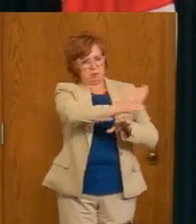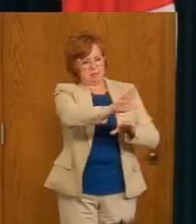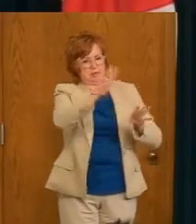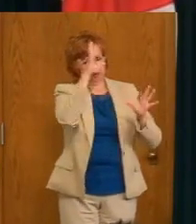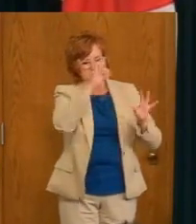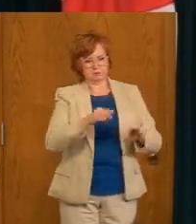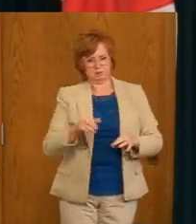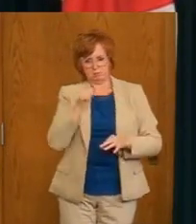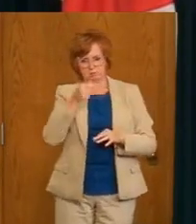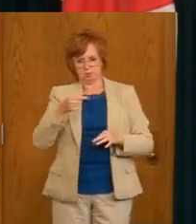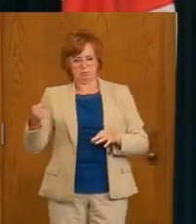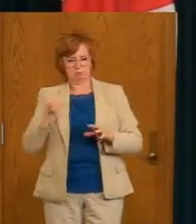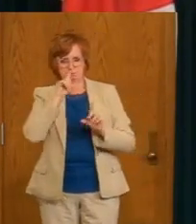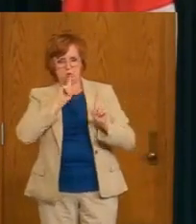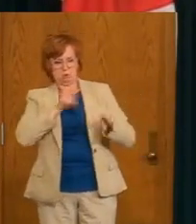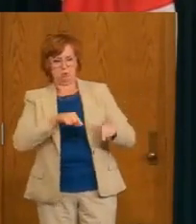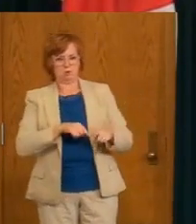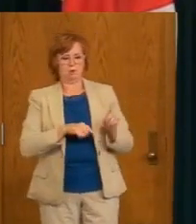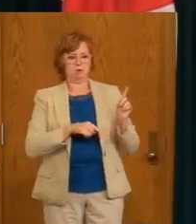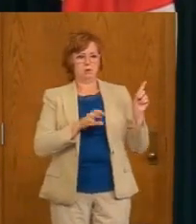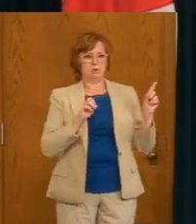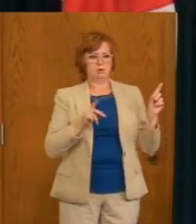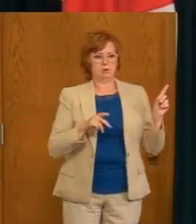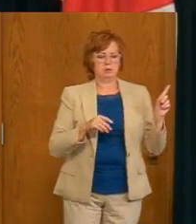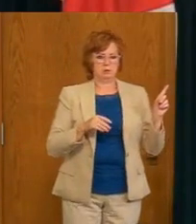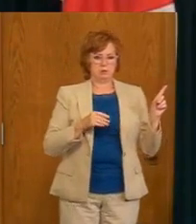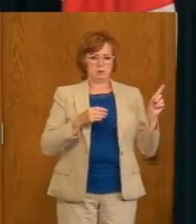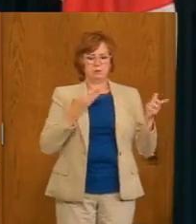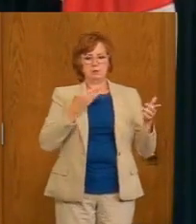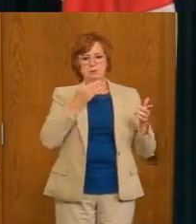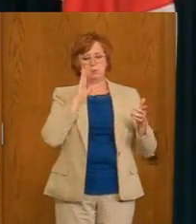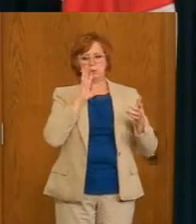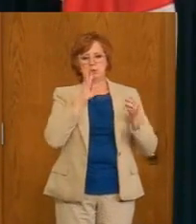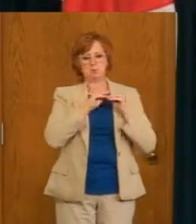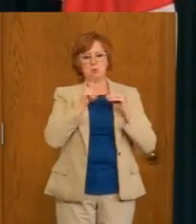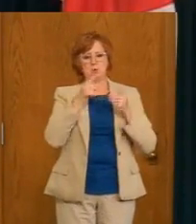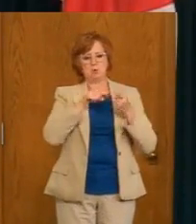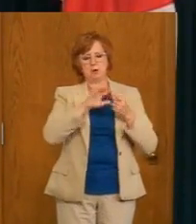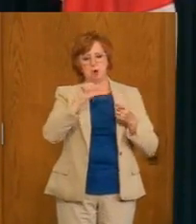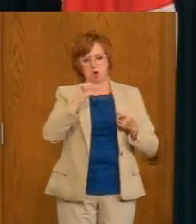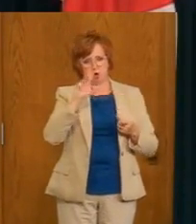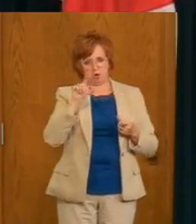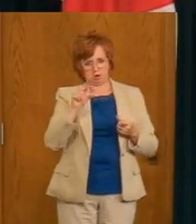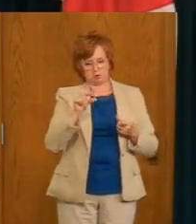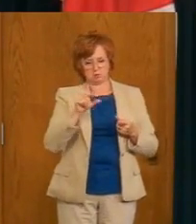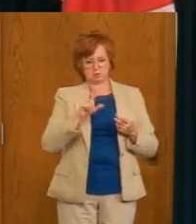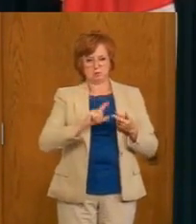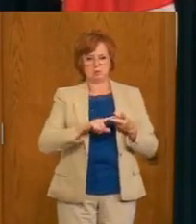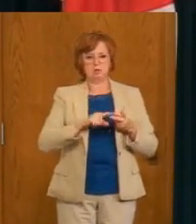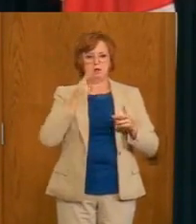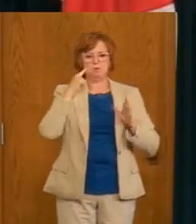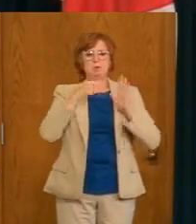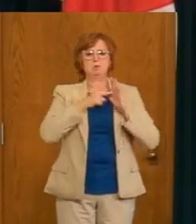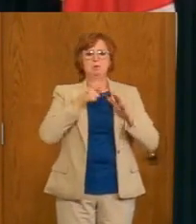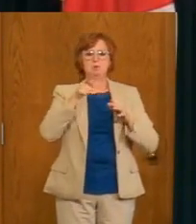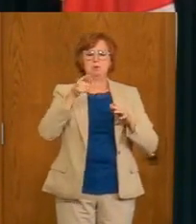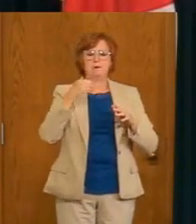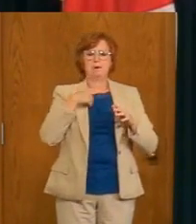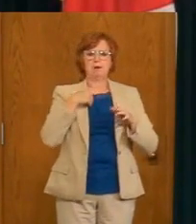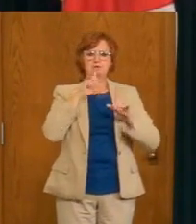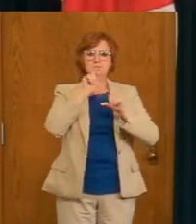at more restrictions. So is it possible that we're going to open, things will happen, we will get more